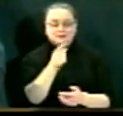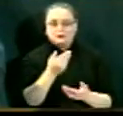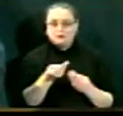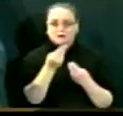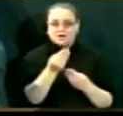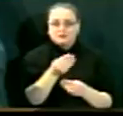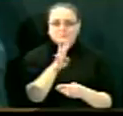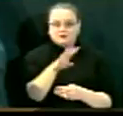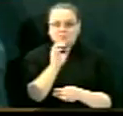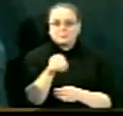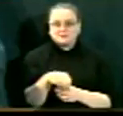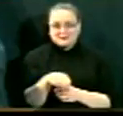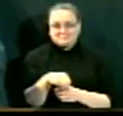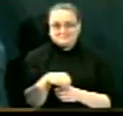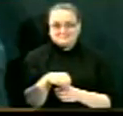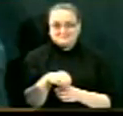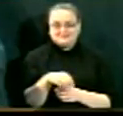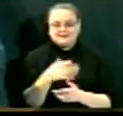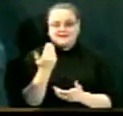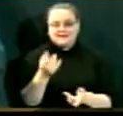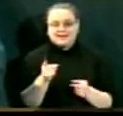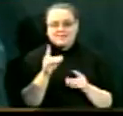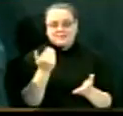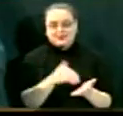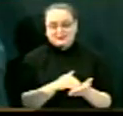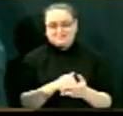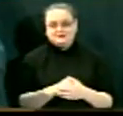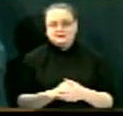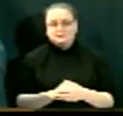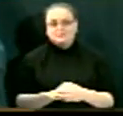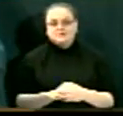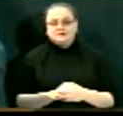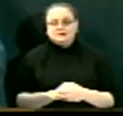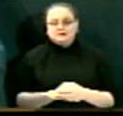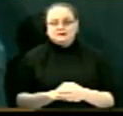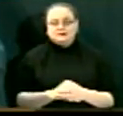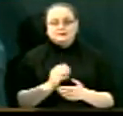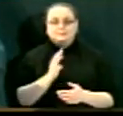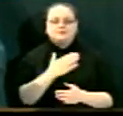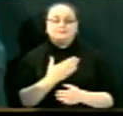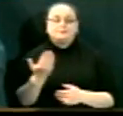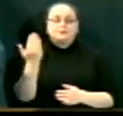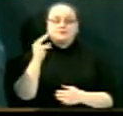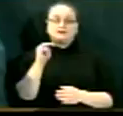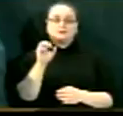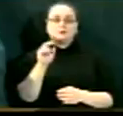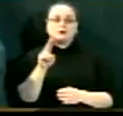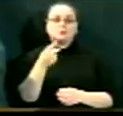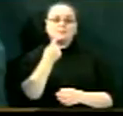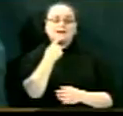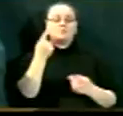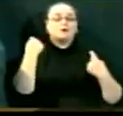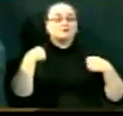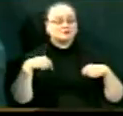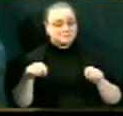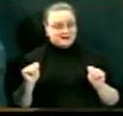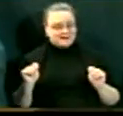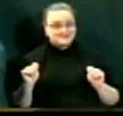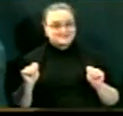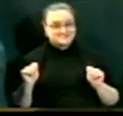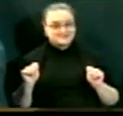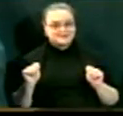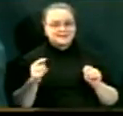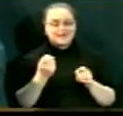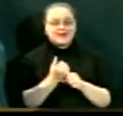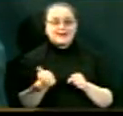give 4% to happen again. Our previous MOU said we would try, and